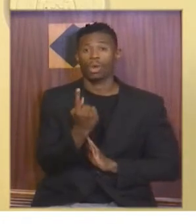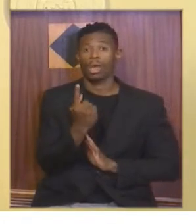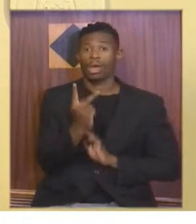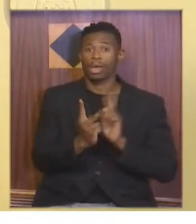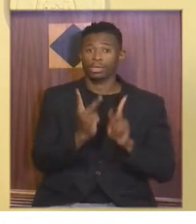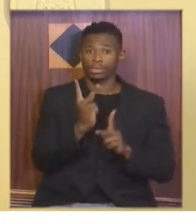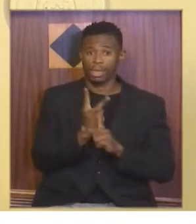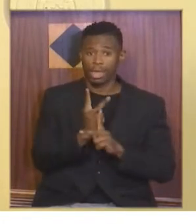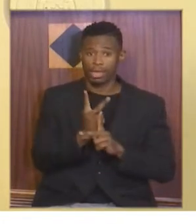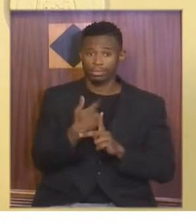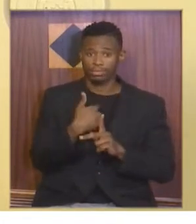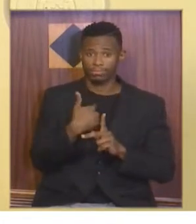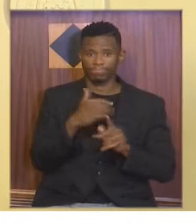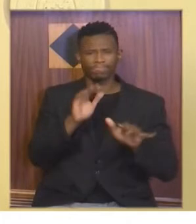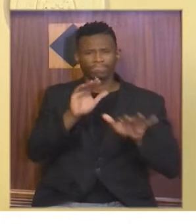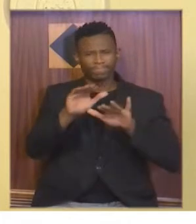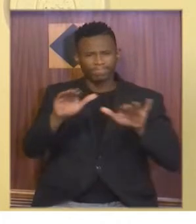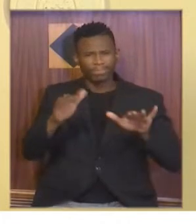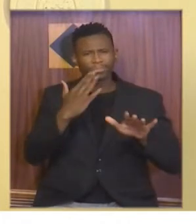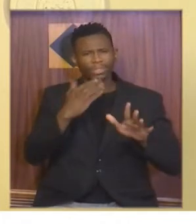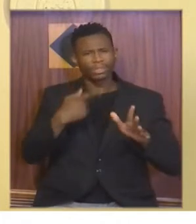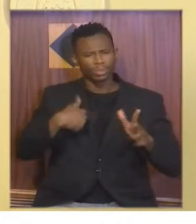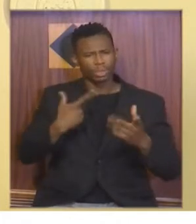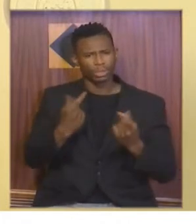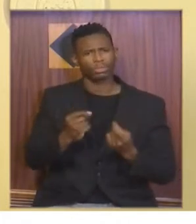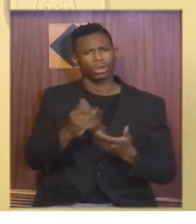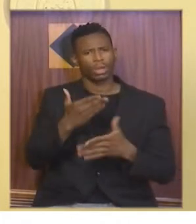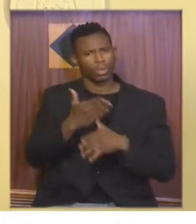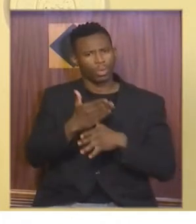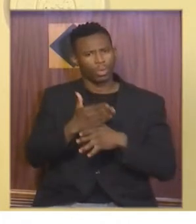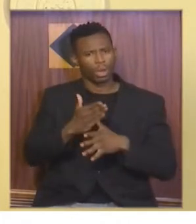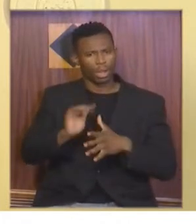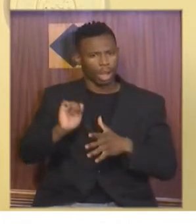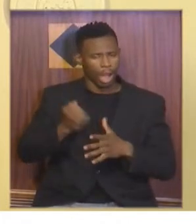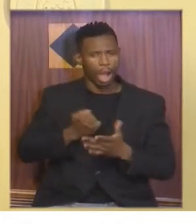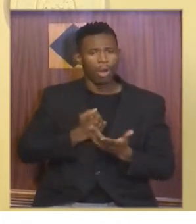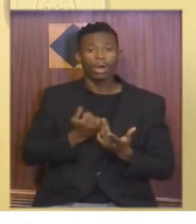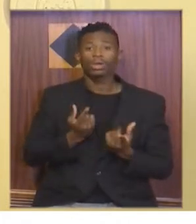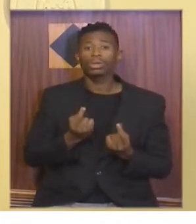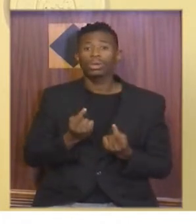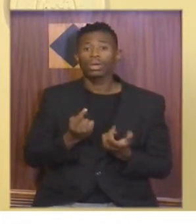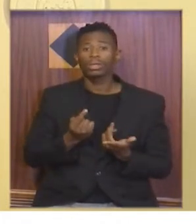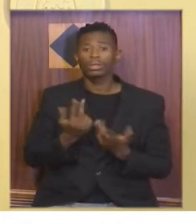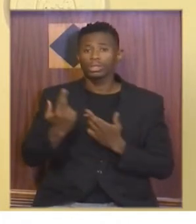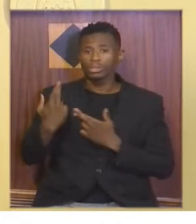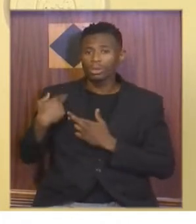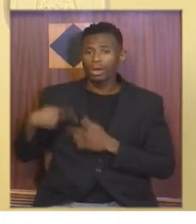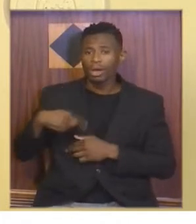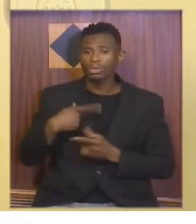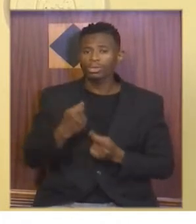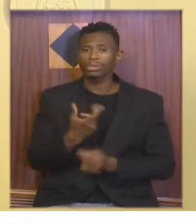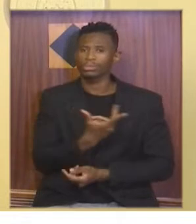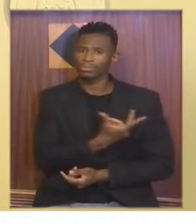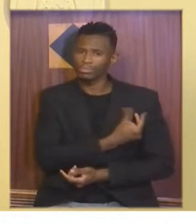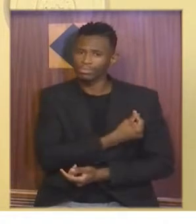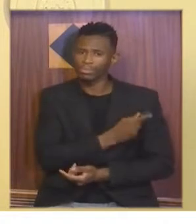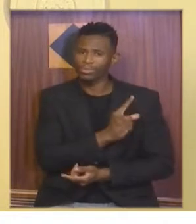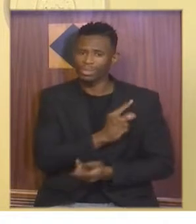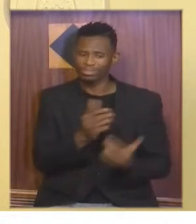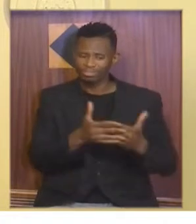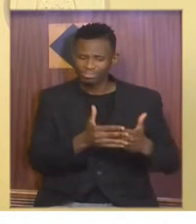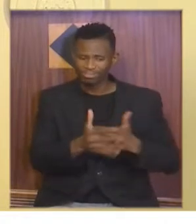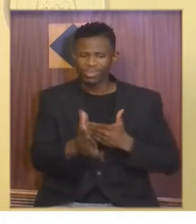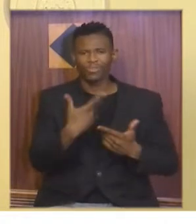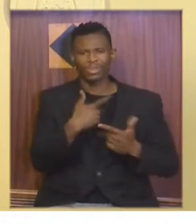upon to play our part, to get vaccinated as we embark with hope